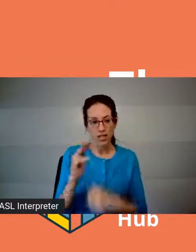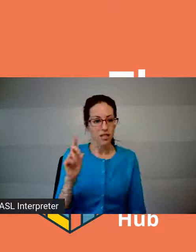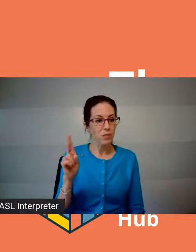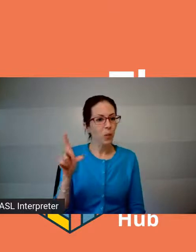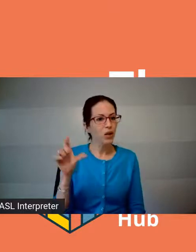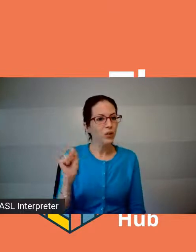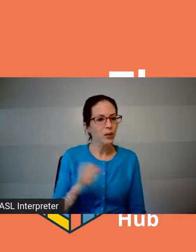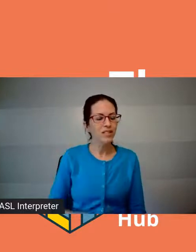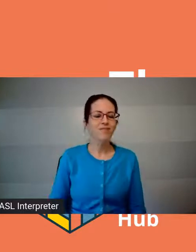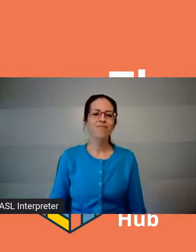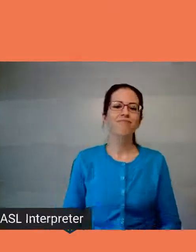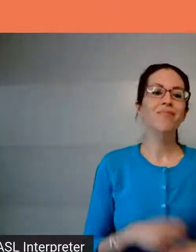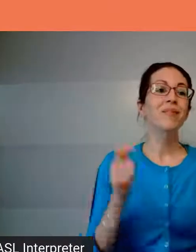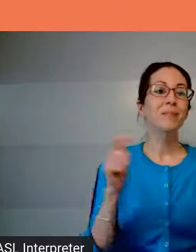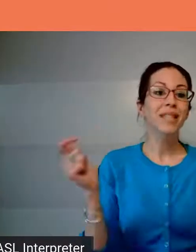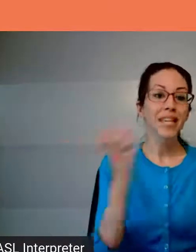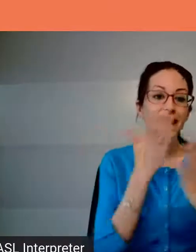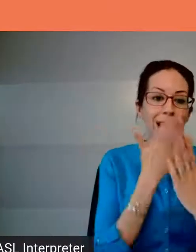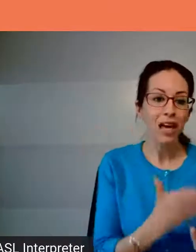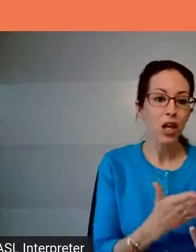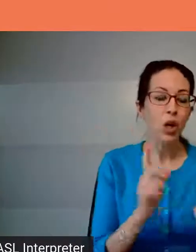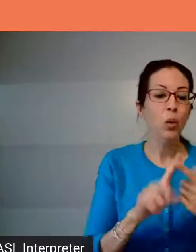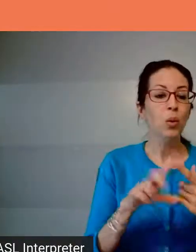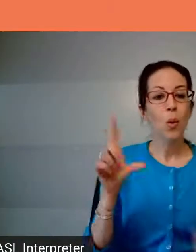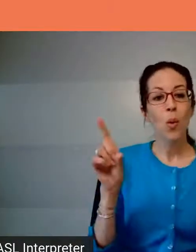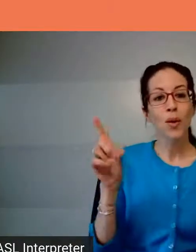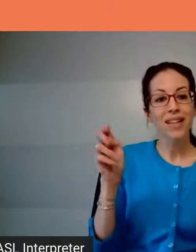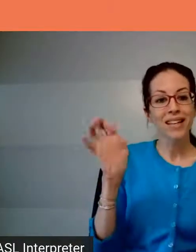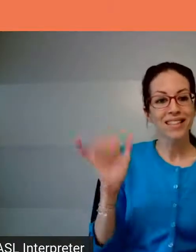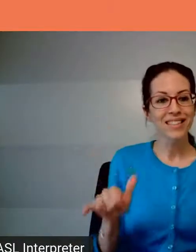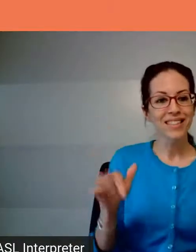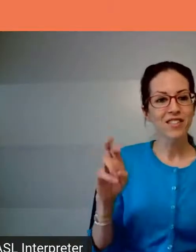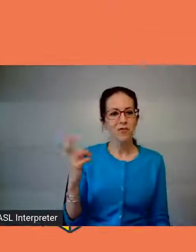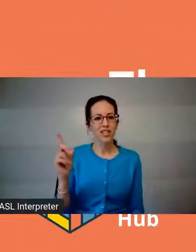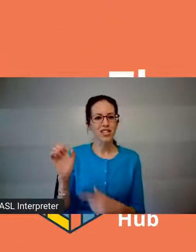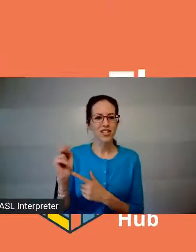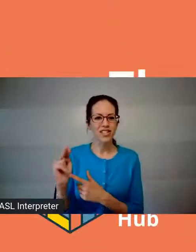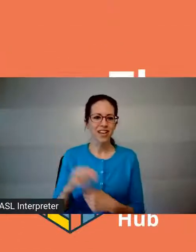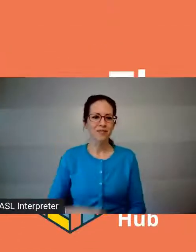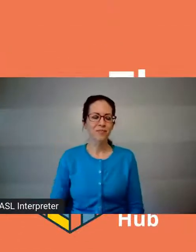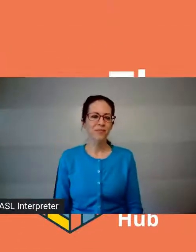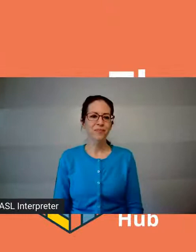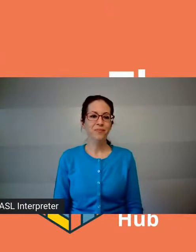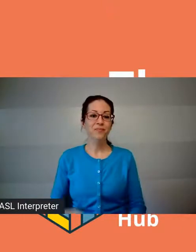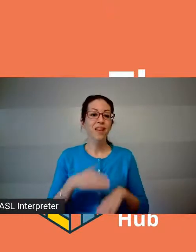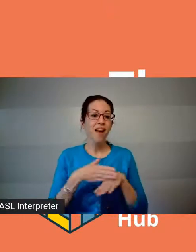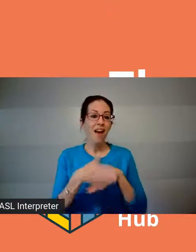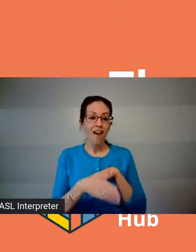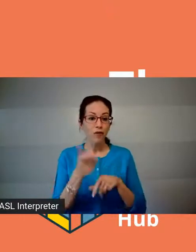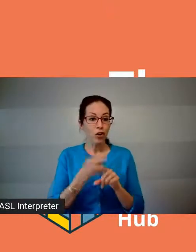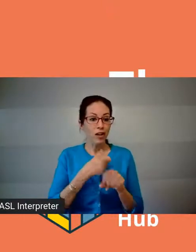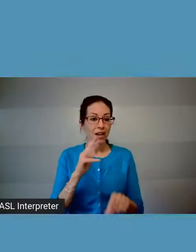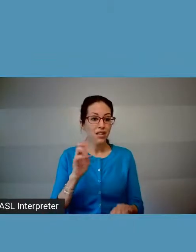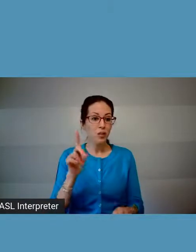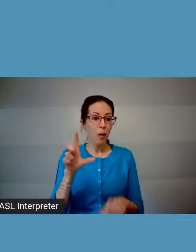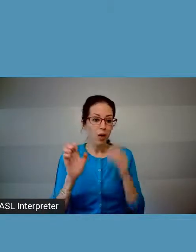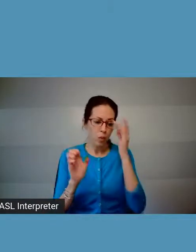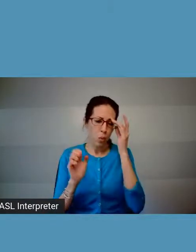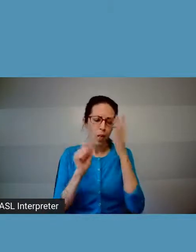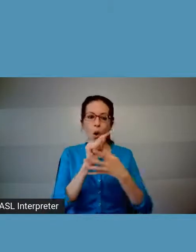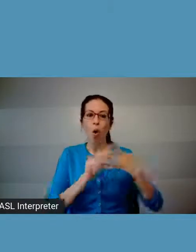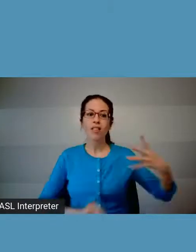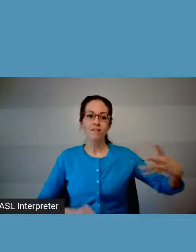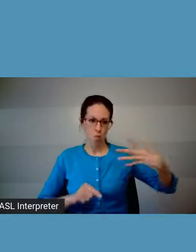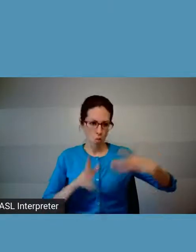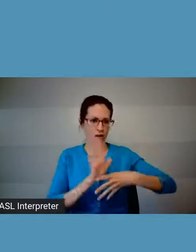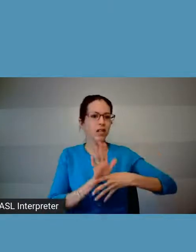And very much big thank you to Lindsey Richardson. After each module, all 4 videos will be